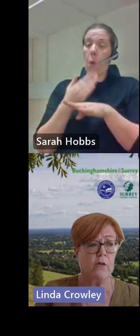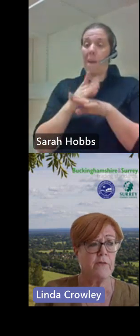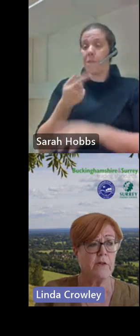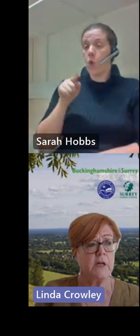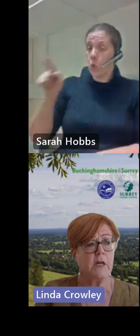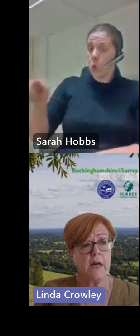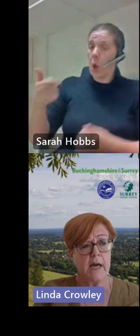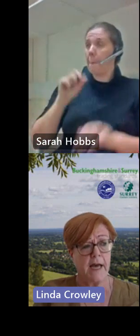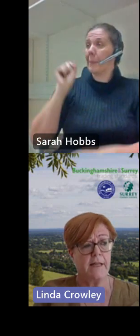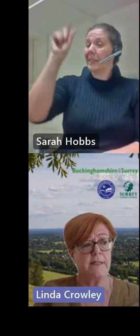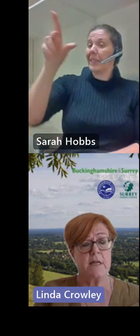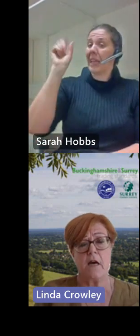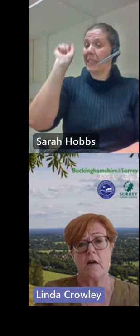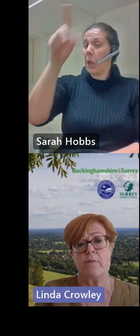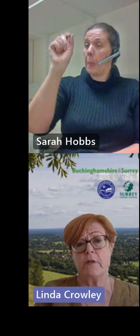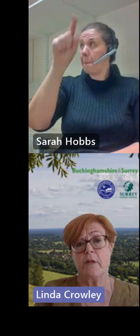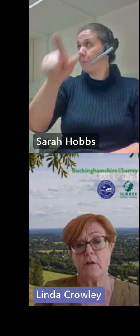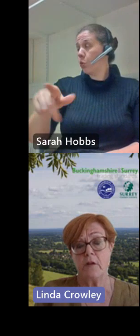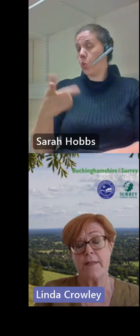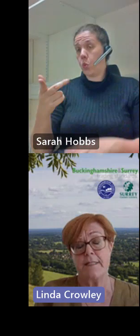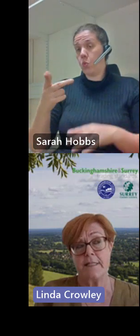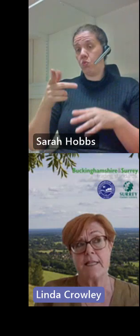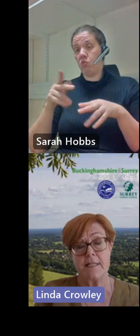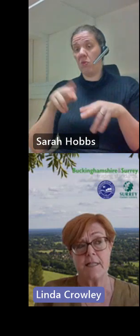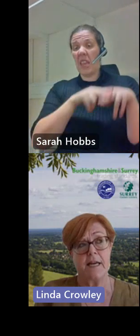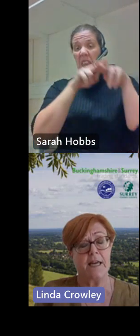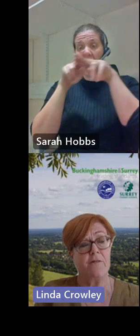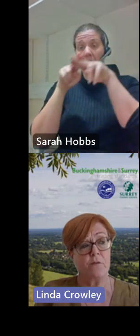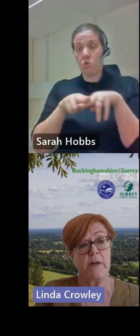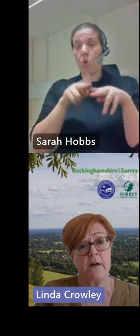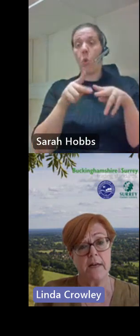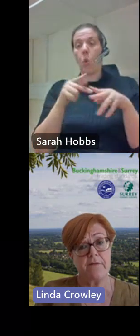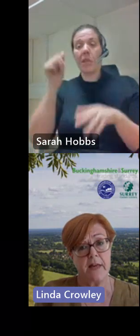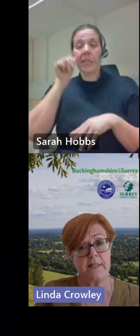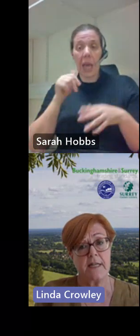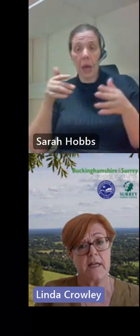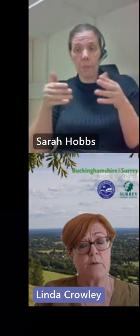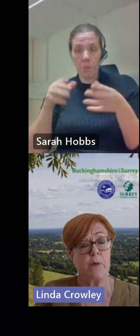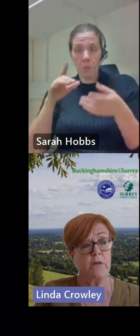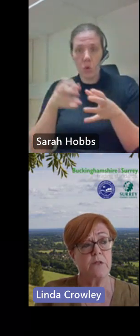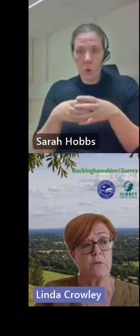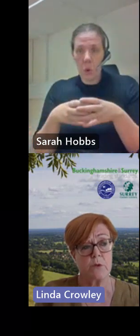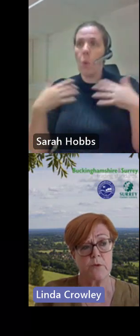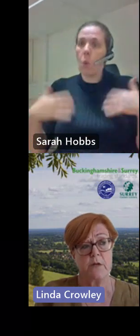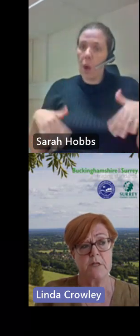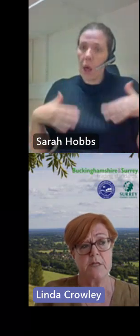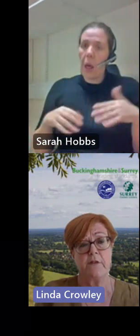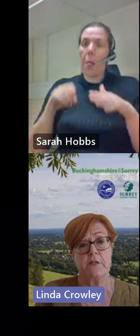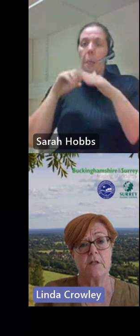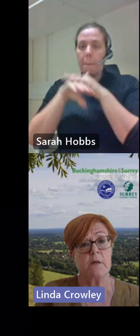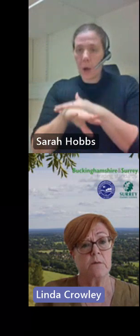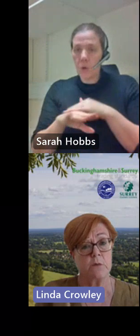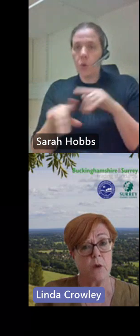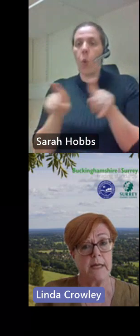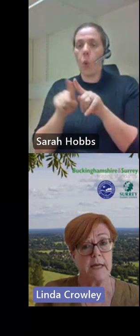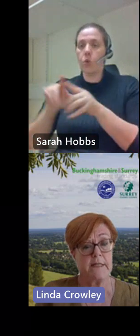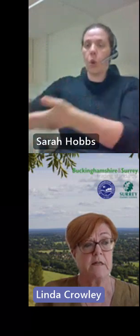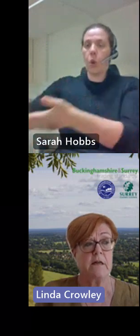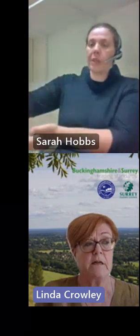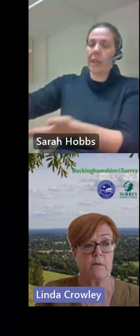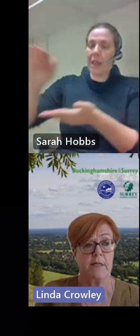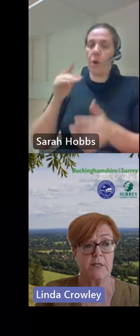sending it off. And coincidentally, when I left that day, the post was also delivered, and there was